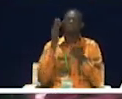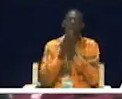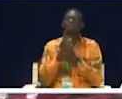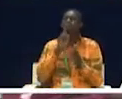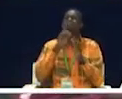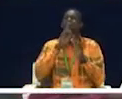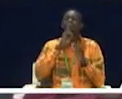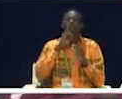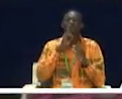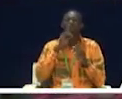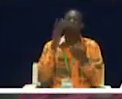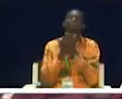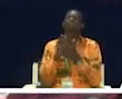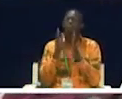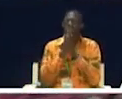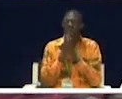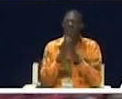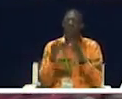up.